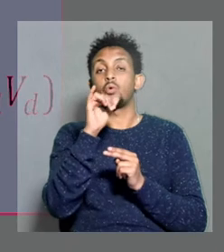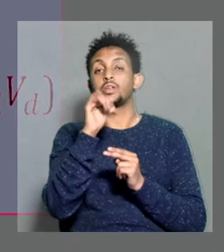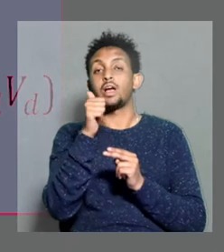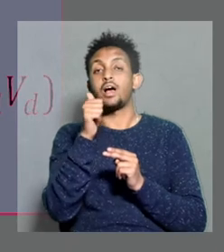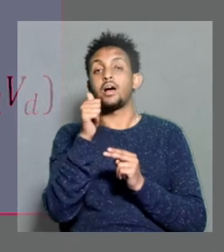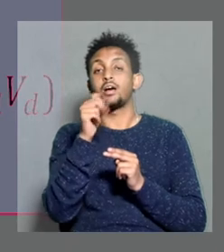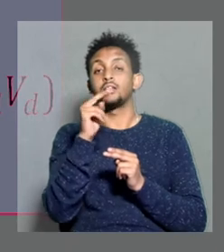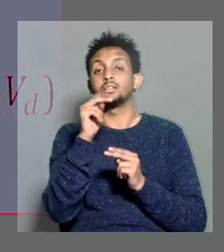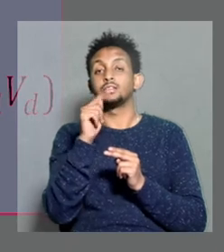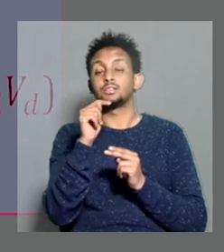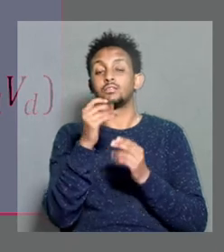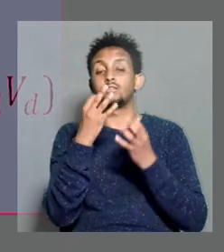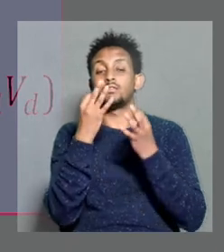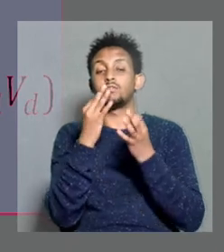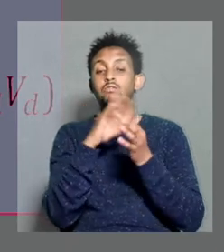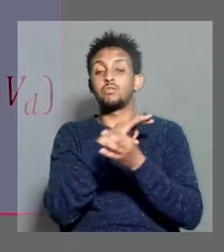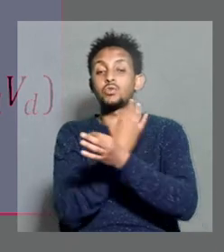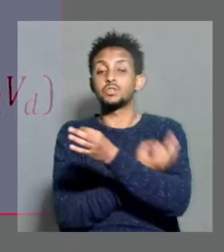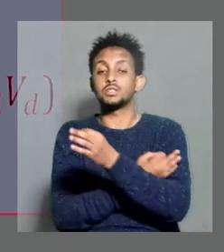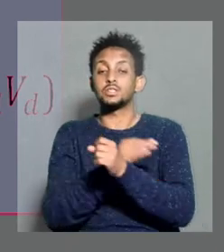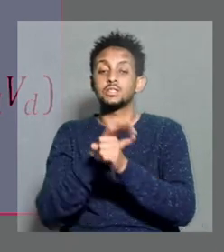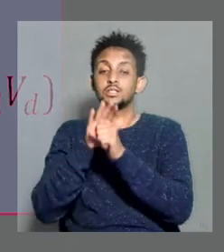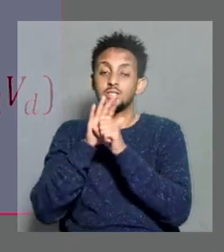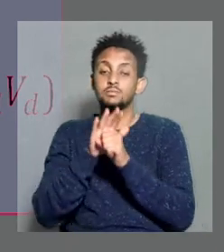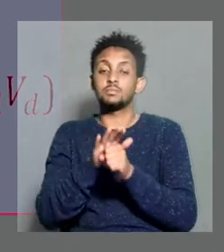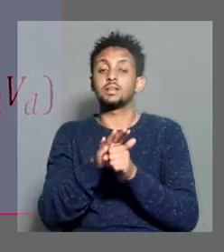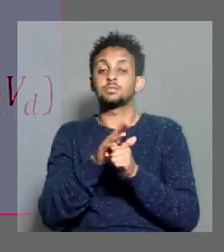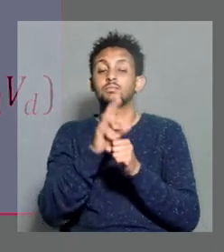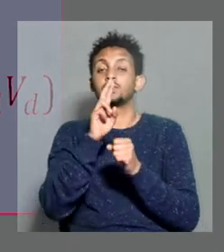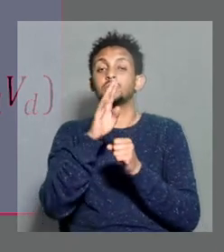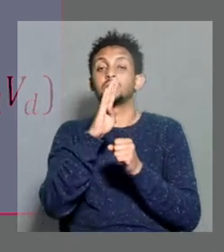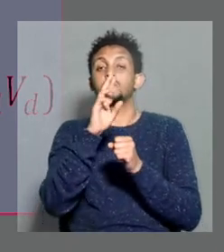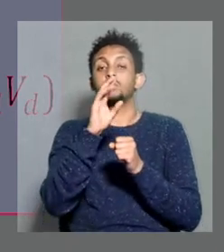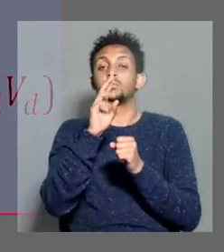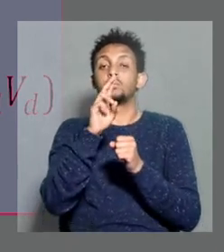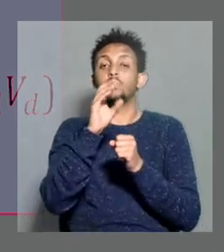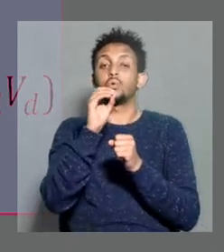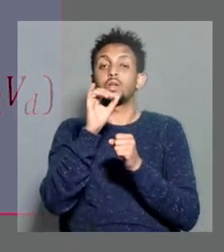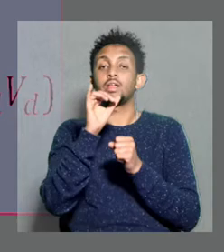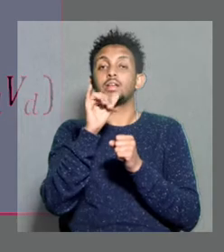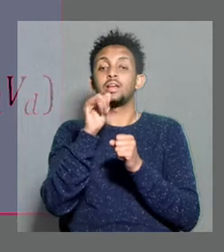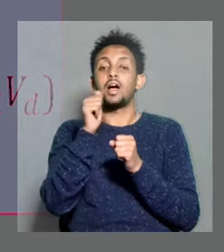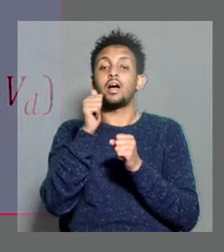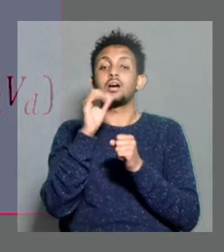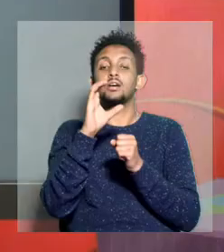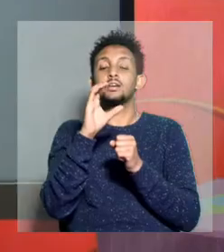force is equal to the weight of the displaced fluid. Here it says the weight of the displaced fluid.